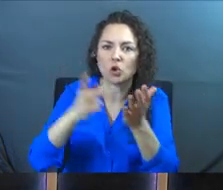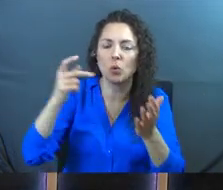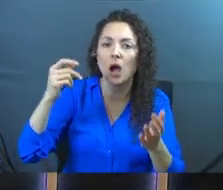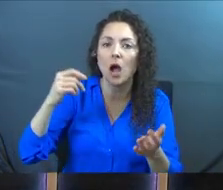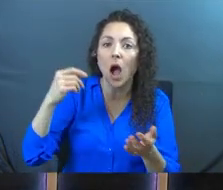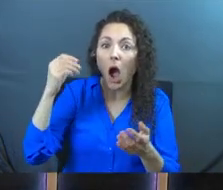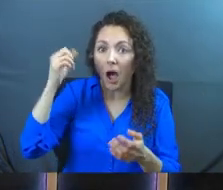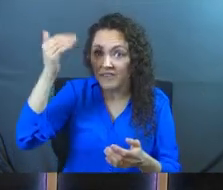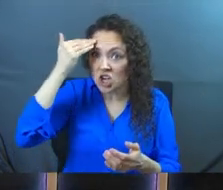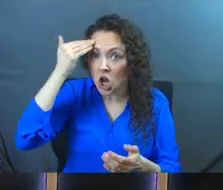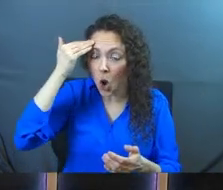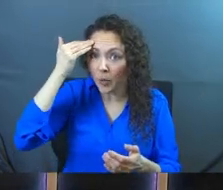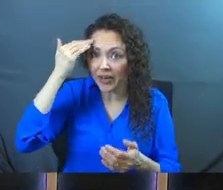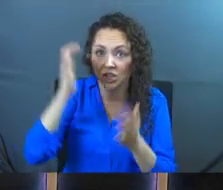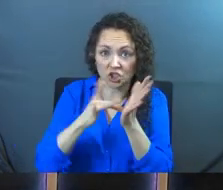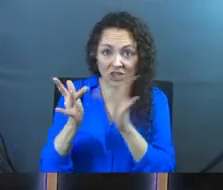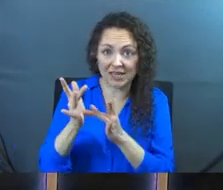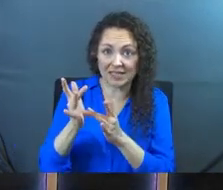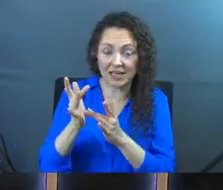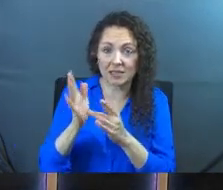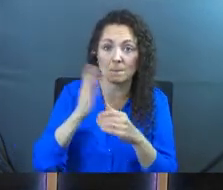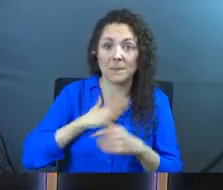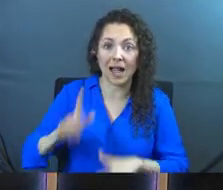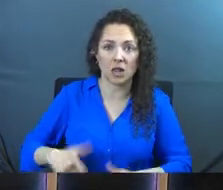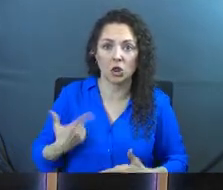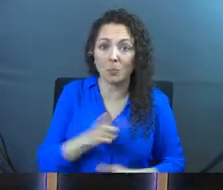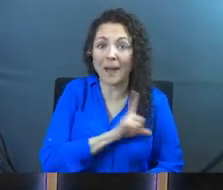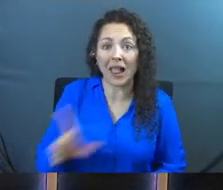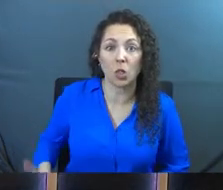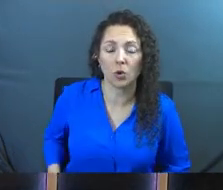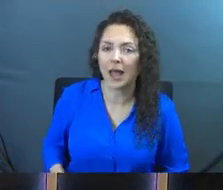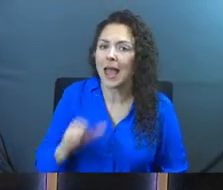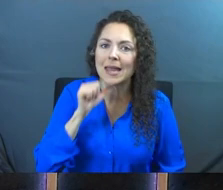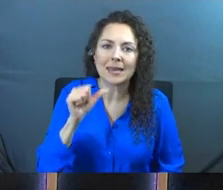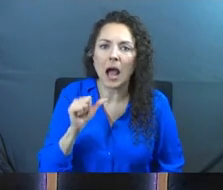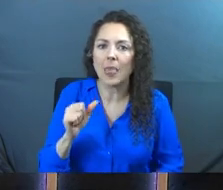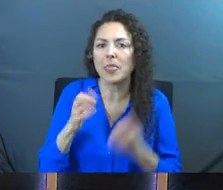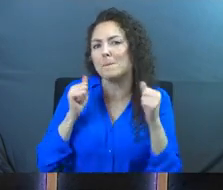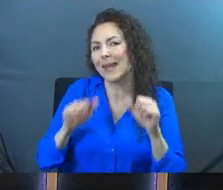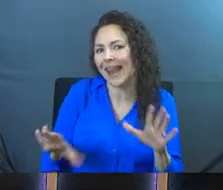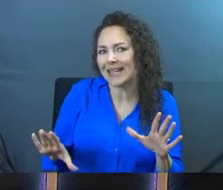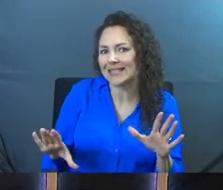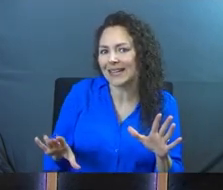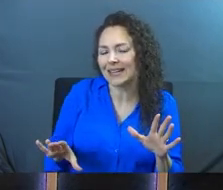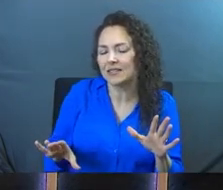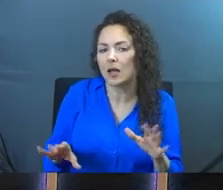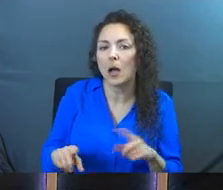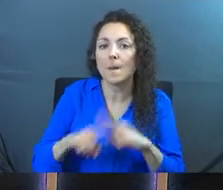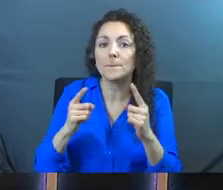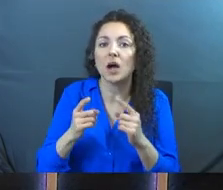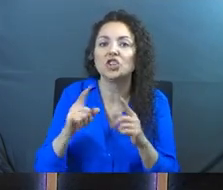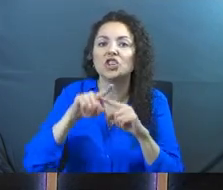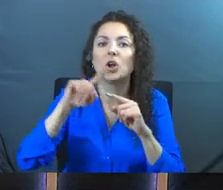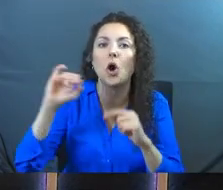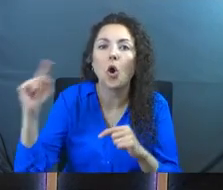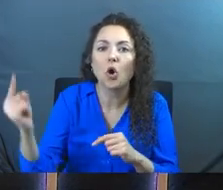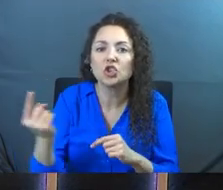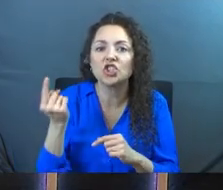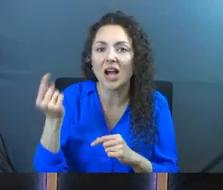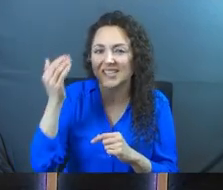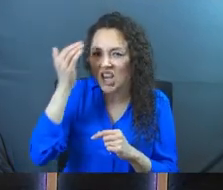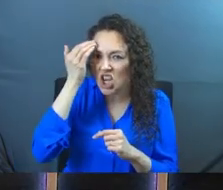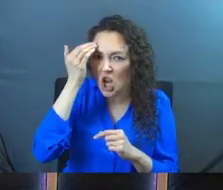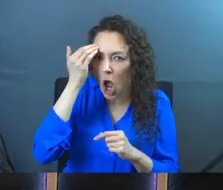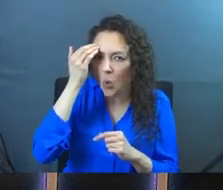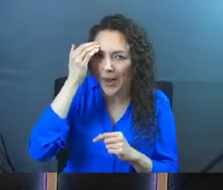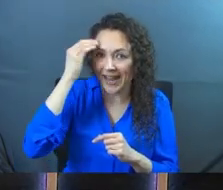infinite value of what Jesus does in my life, not the infinite value of all of these blessings that he brings in, the infinite value of knowing Jesus